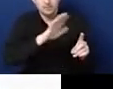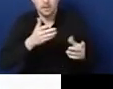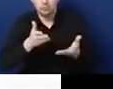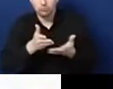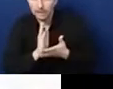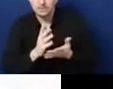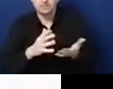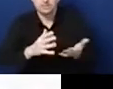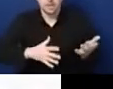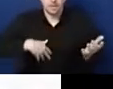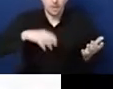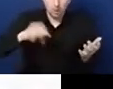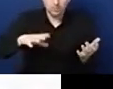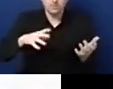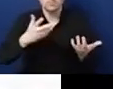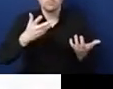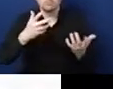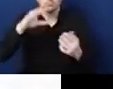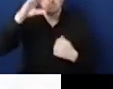you, Tushita.